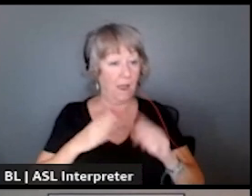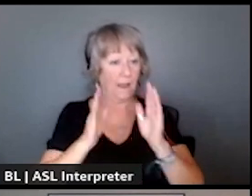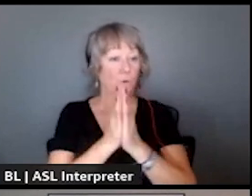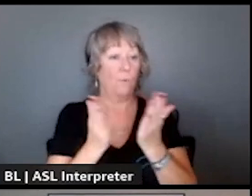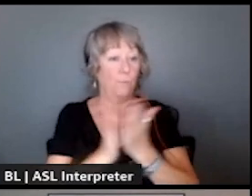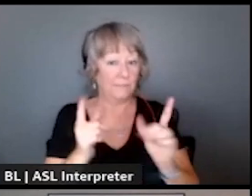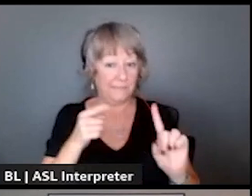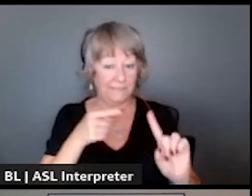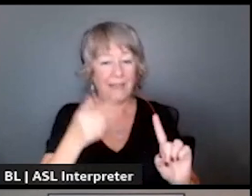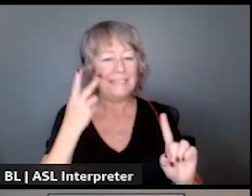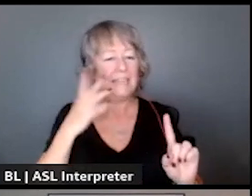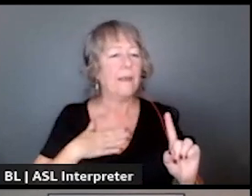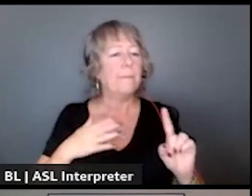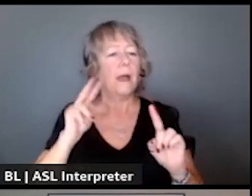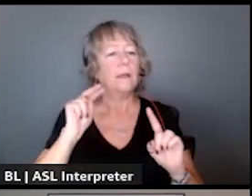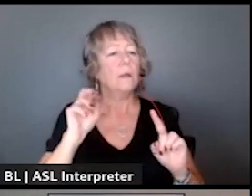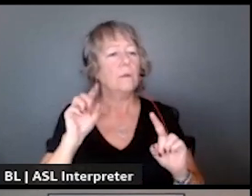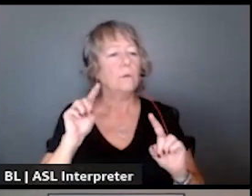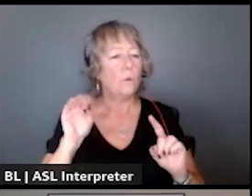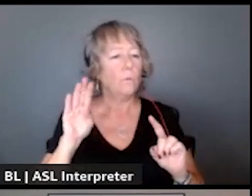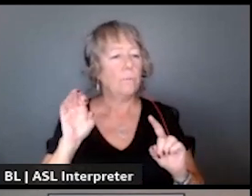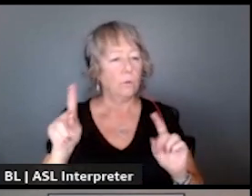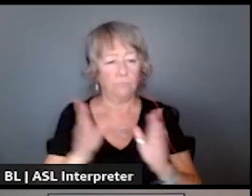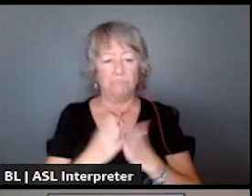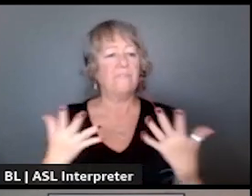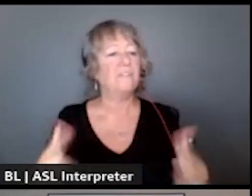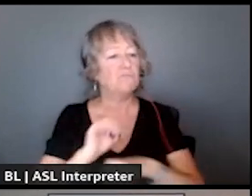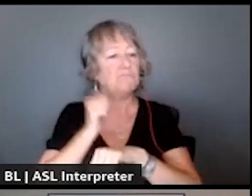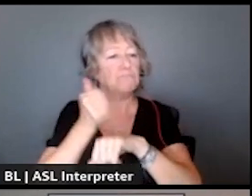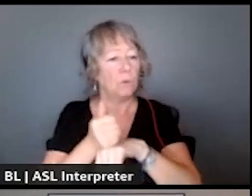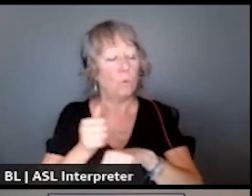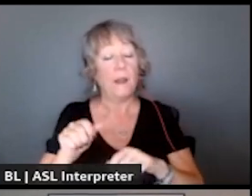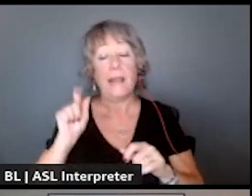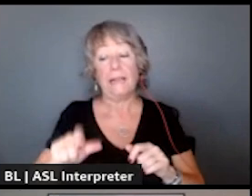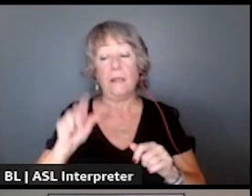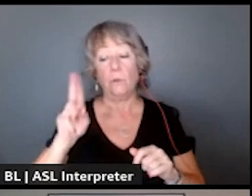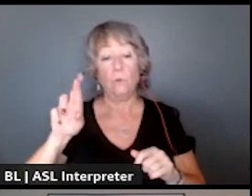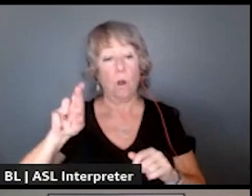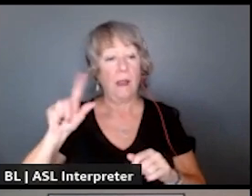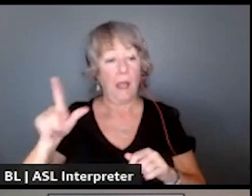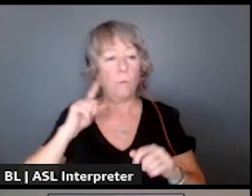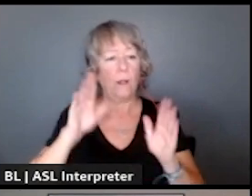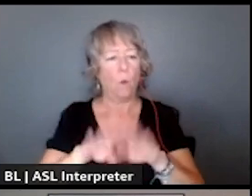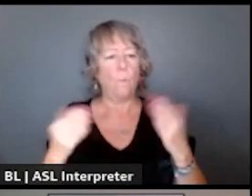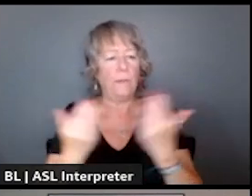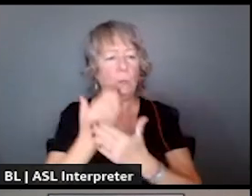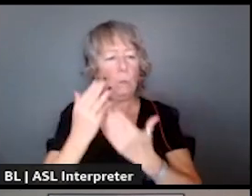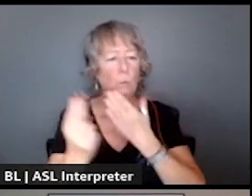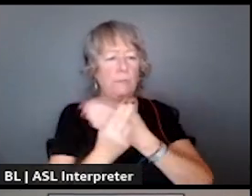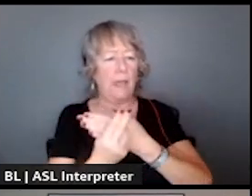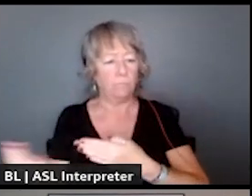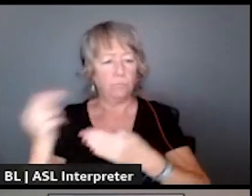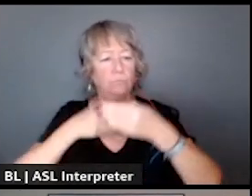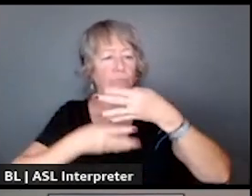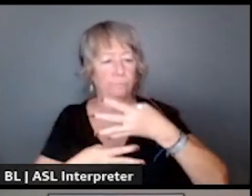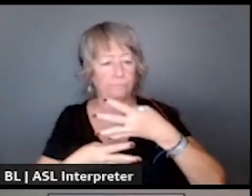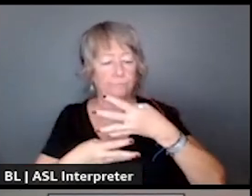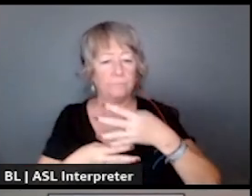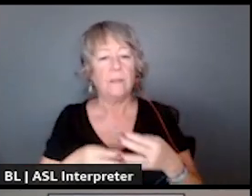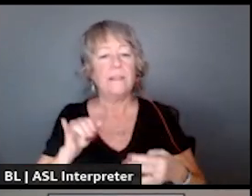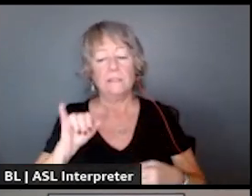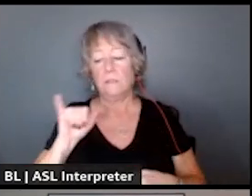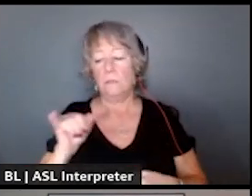So I imagine, we're through Amazon Braket, we're exposing this sort of very new paradigm of quantum computing,